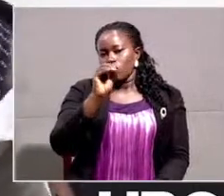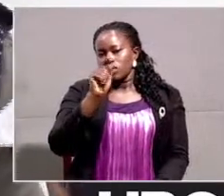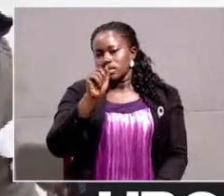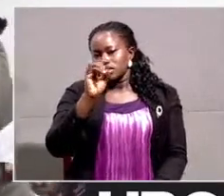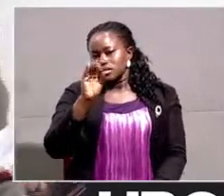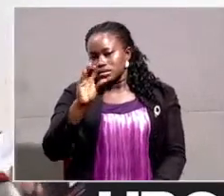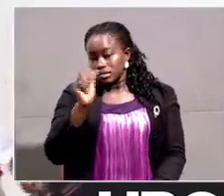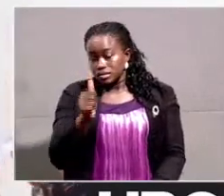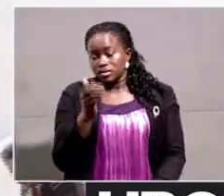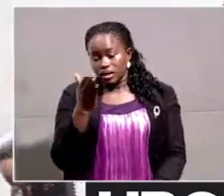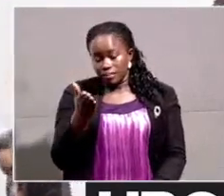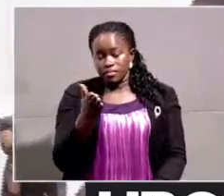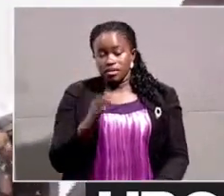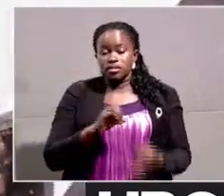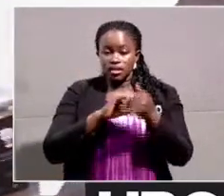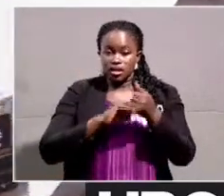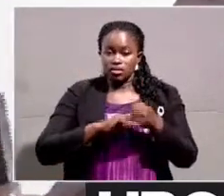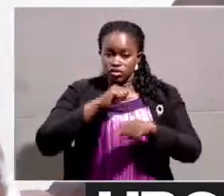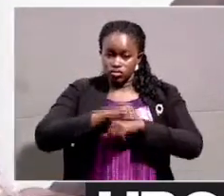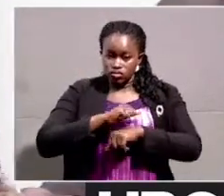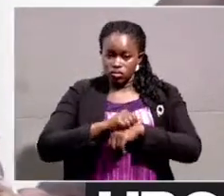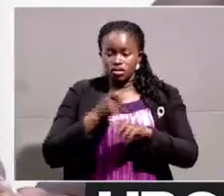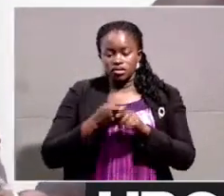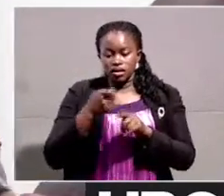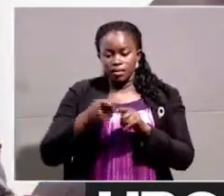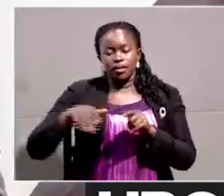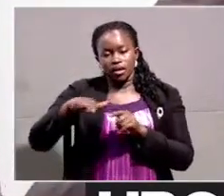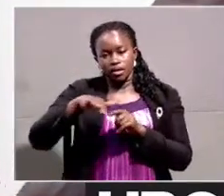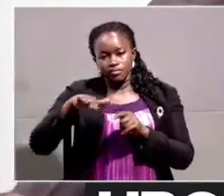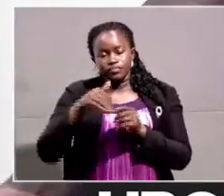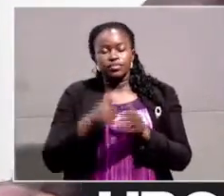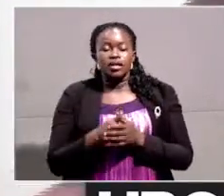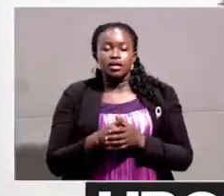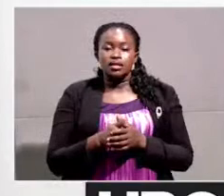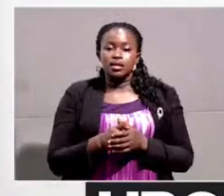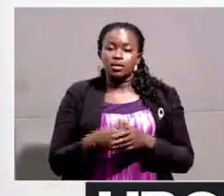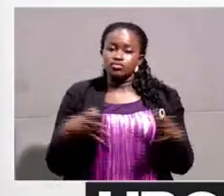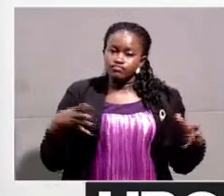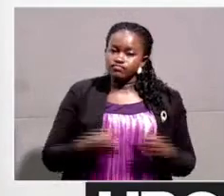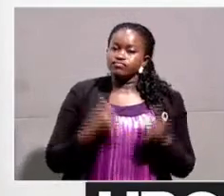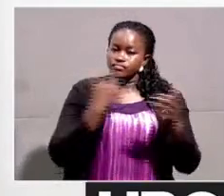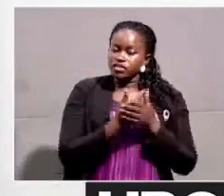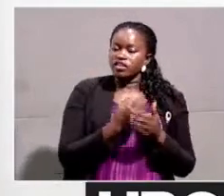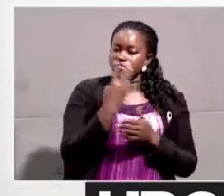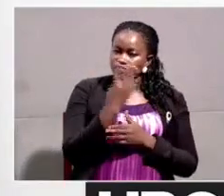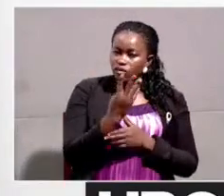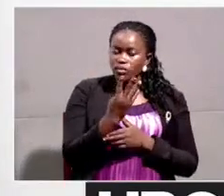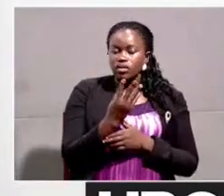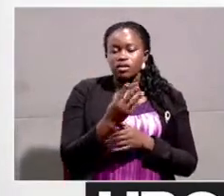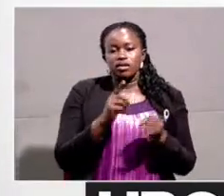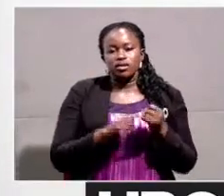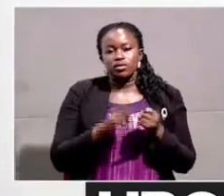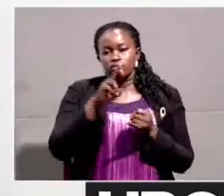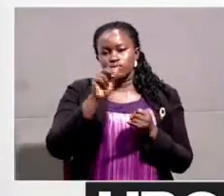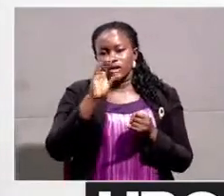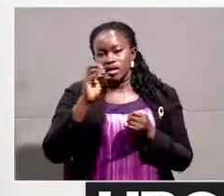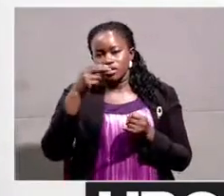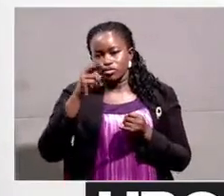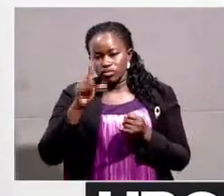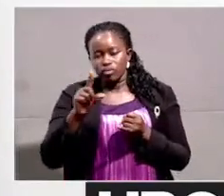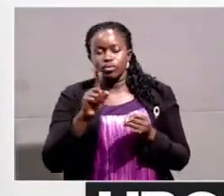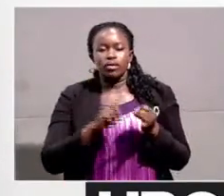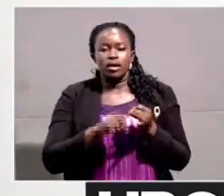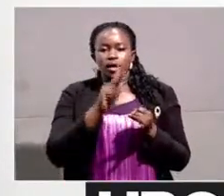secondary schools in Kampala Metropolitan. The four arrested include Masanga Rachel, Kasozi